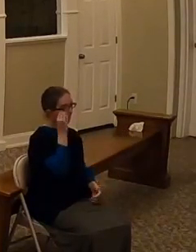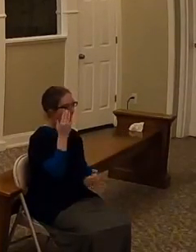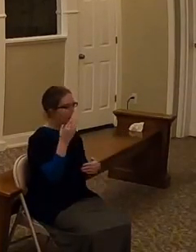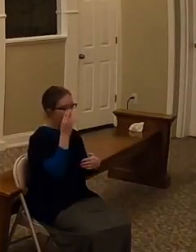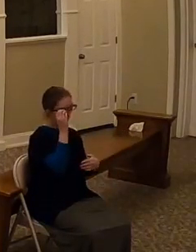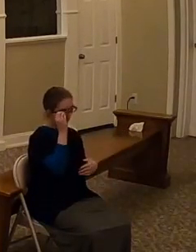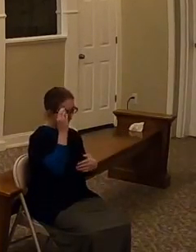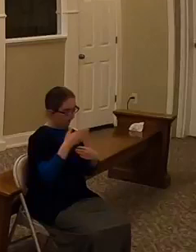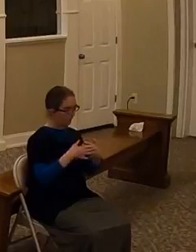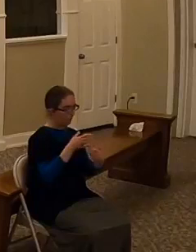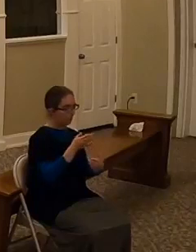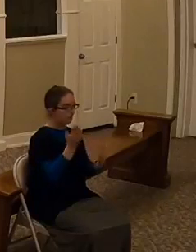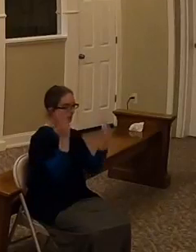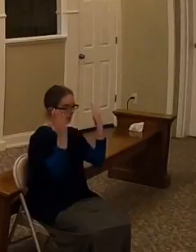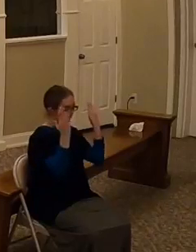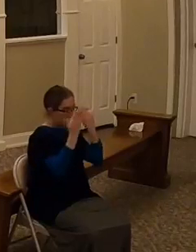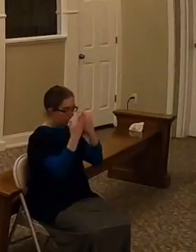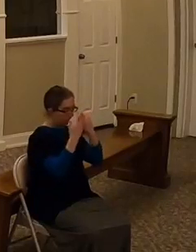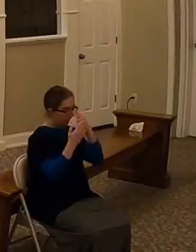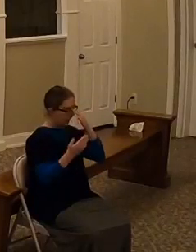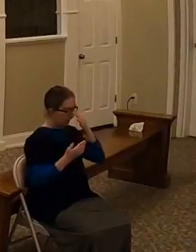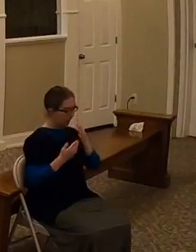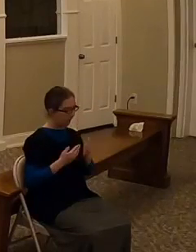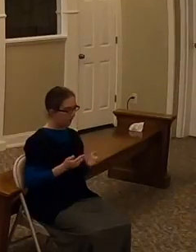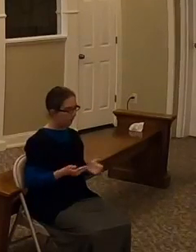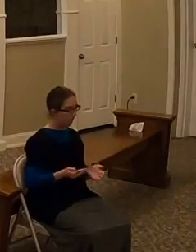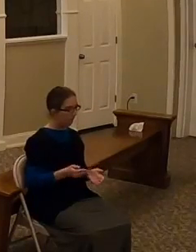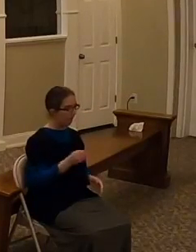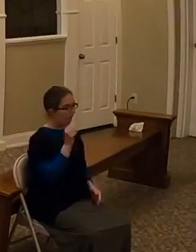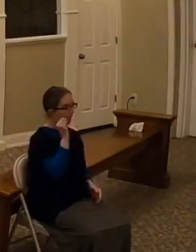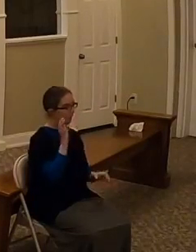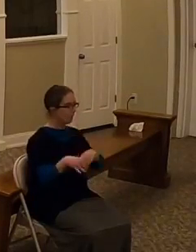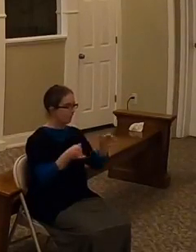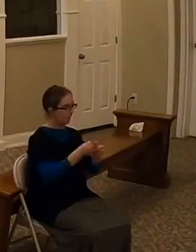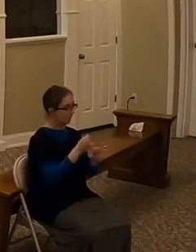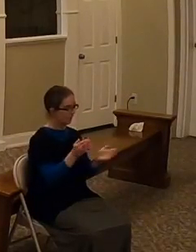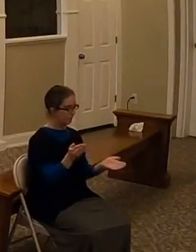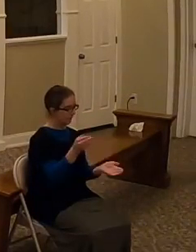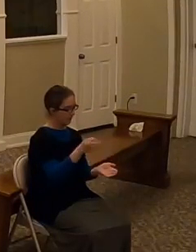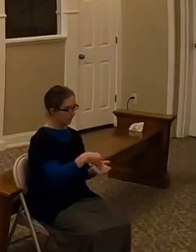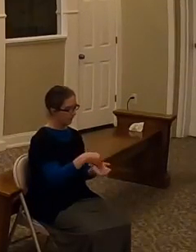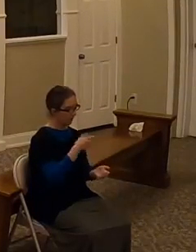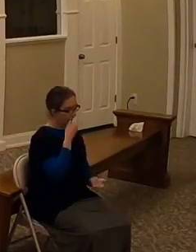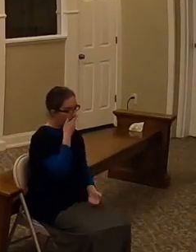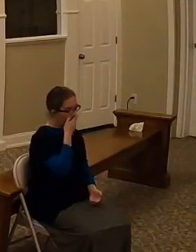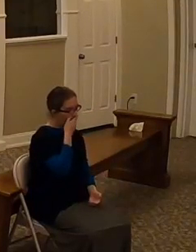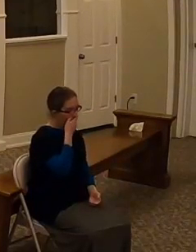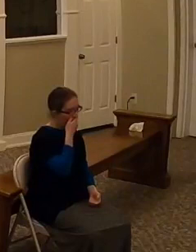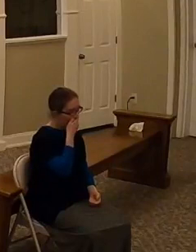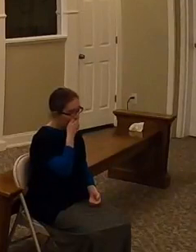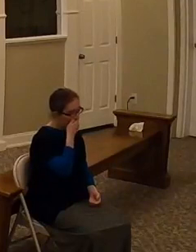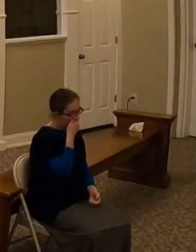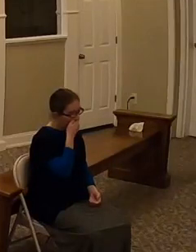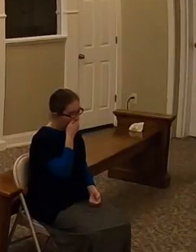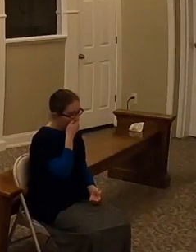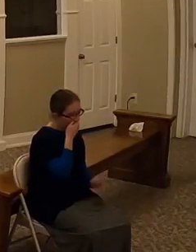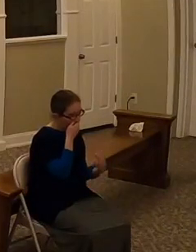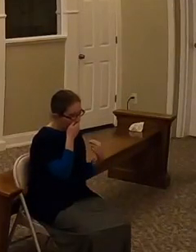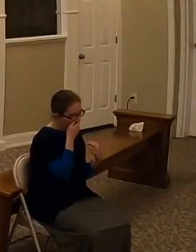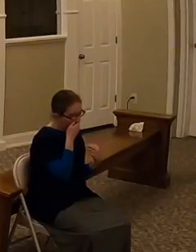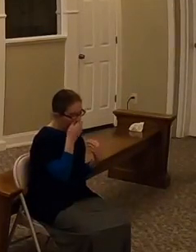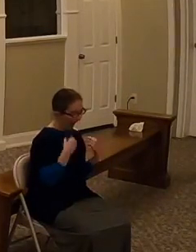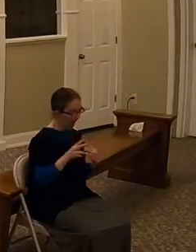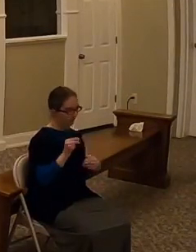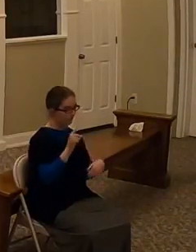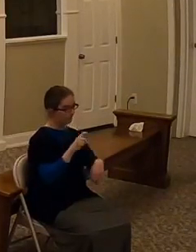after. Amen. And get back up the next morning and do it again. You know what? You're thinking, man, you don't have any time for anything doing that